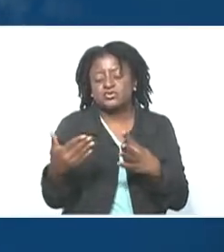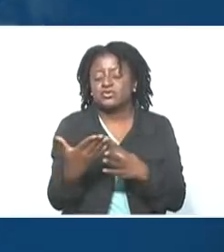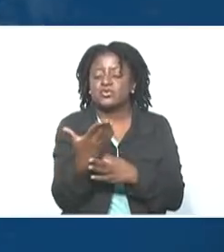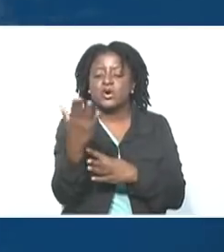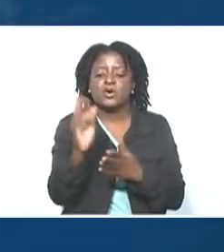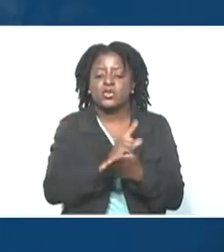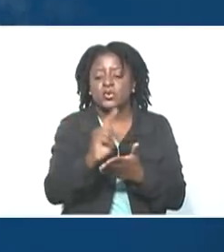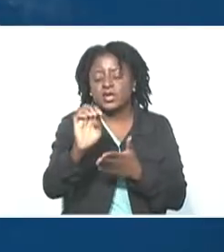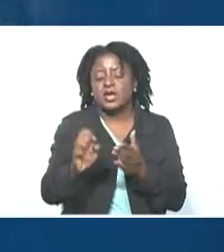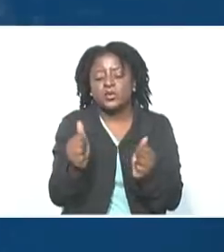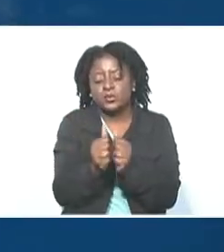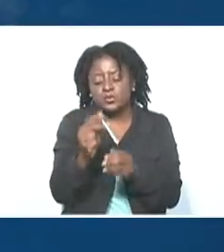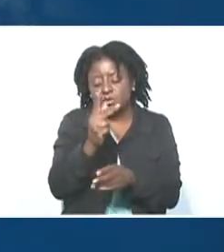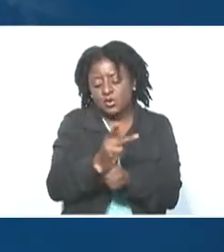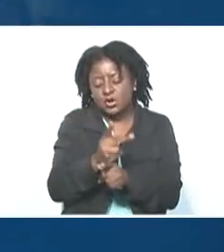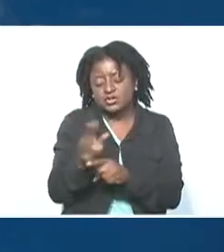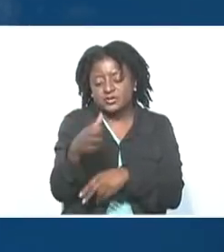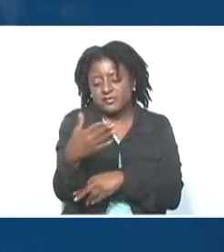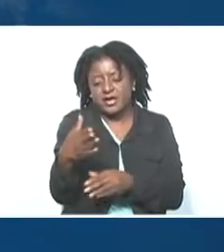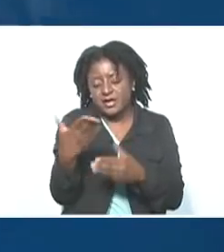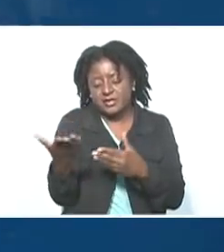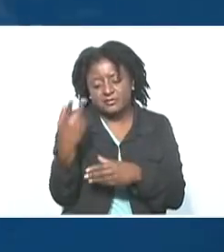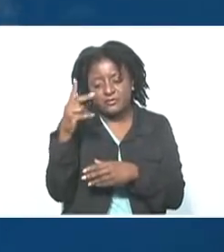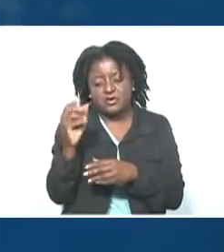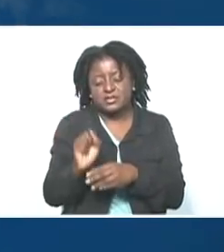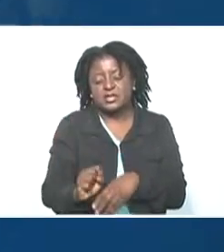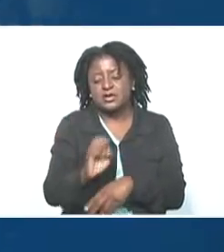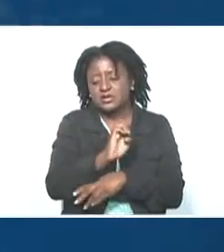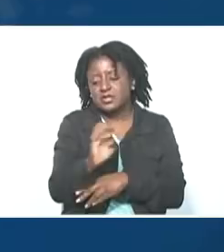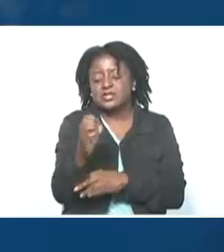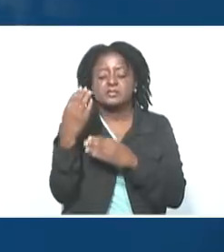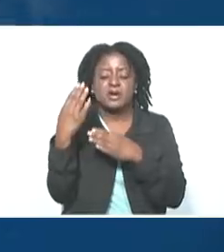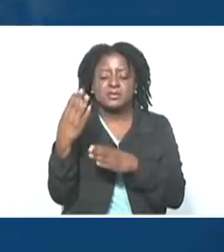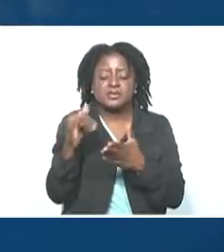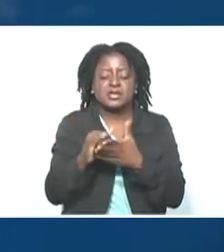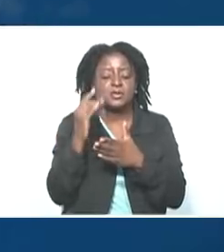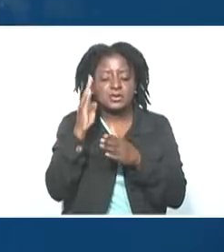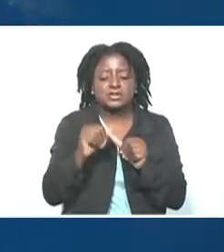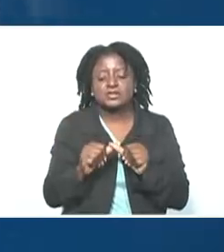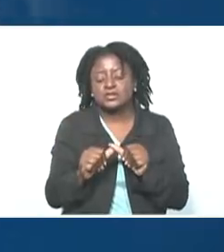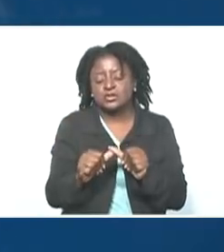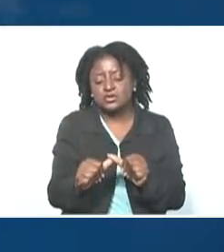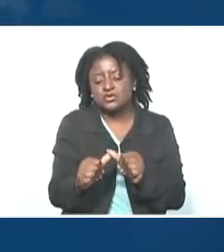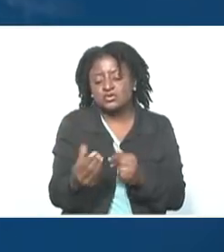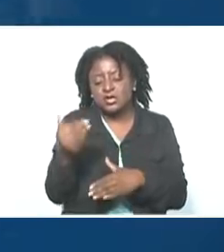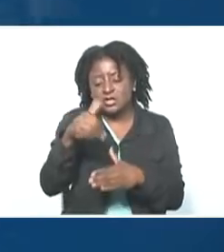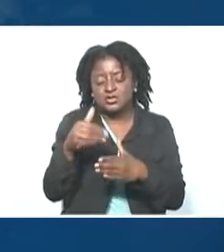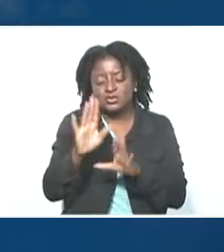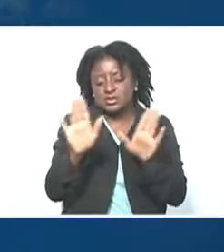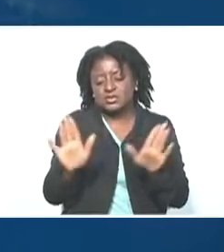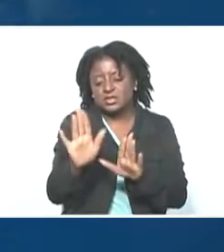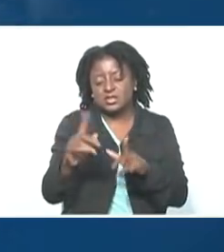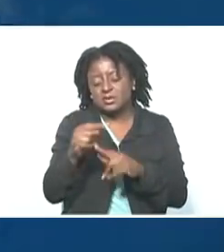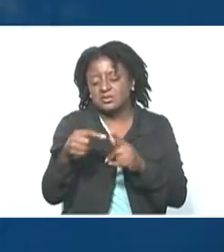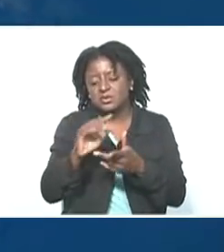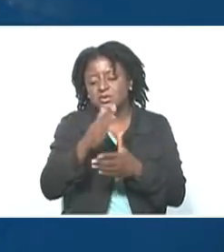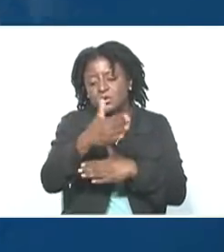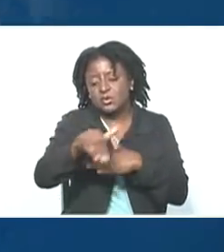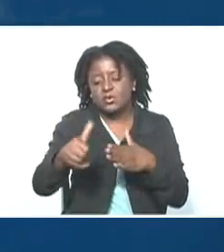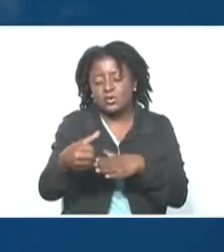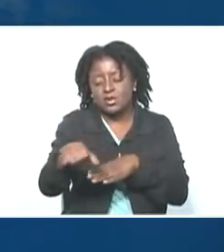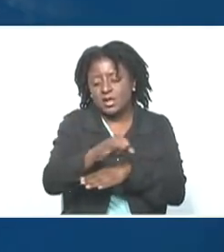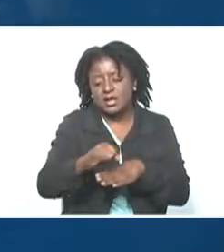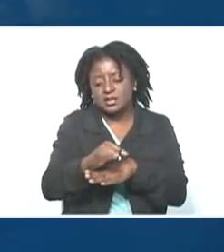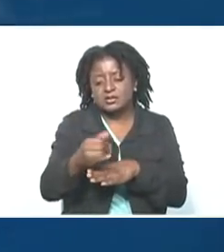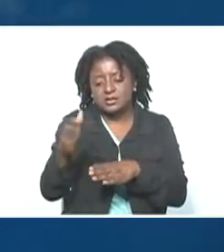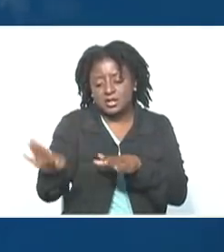with caution flags being in place for the southeast Bahamas, and that will continue right into Sunday when the entire chain will be placed